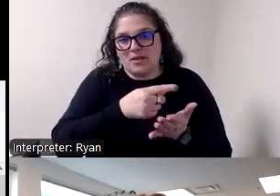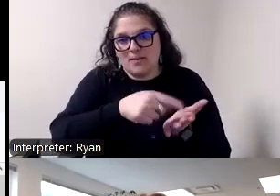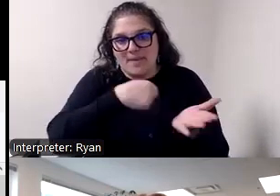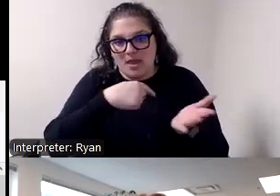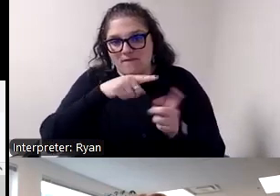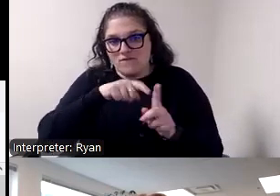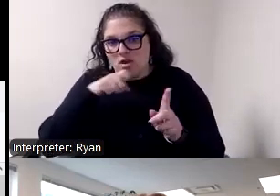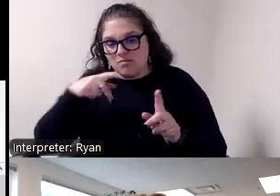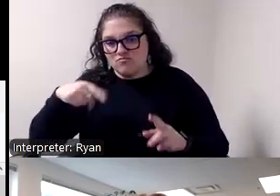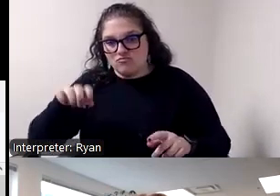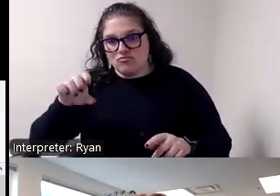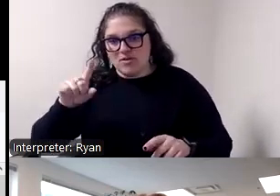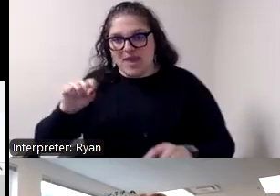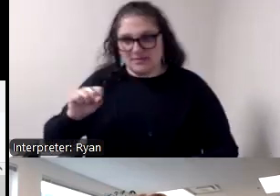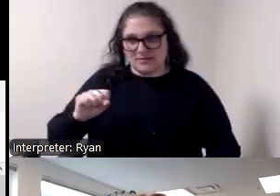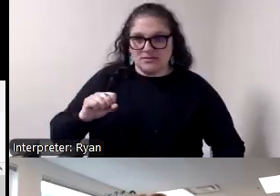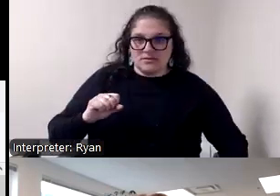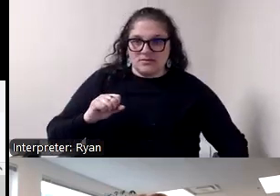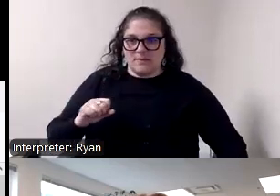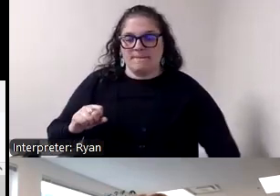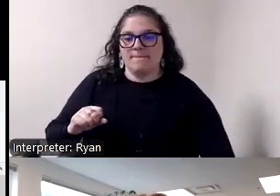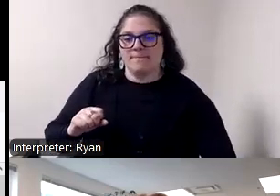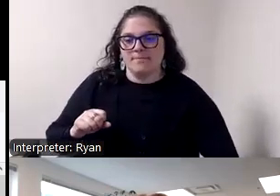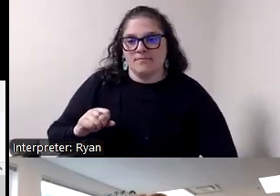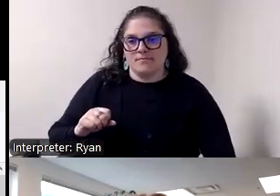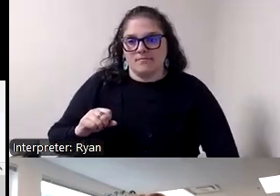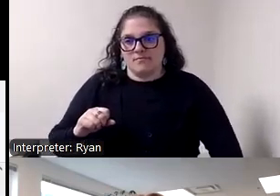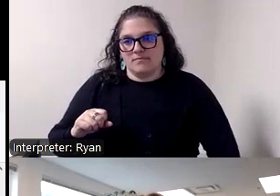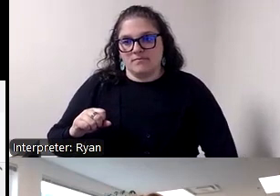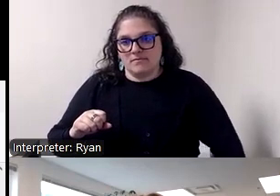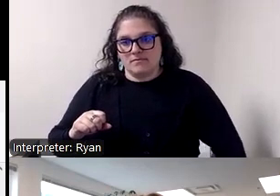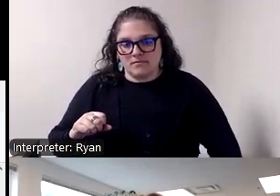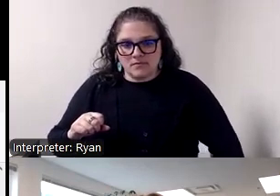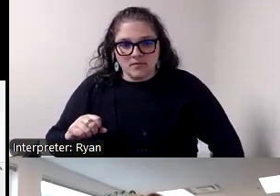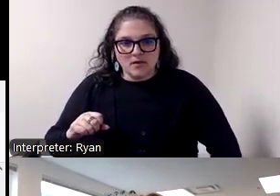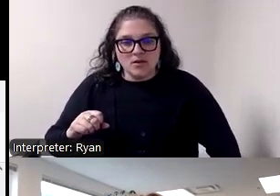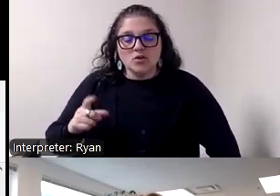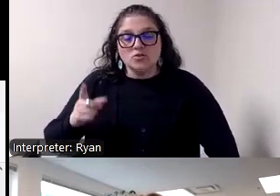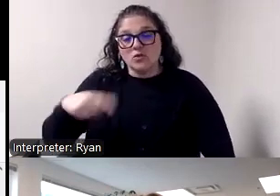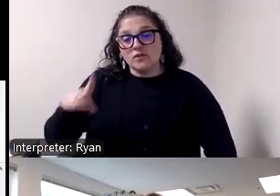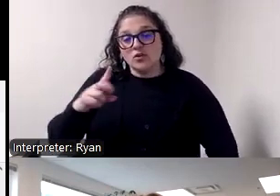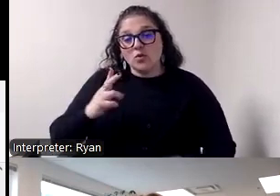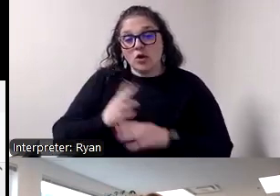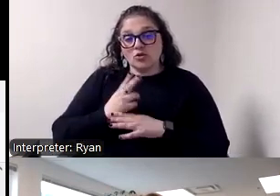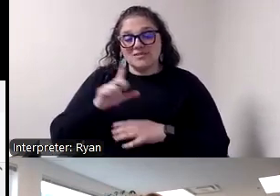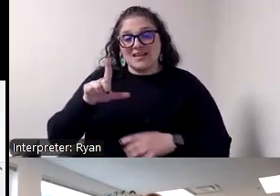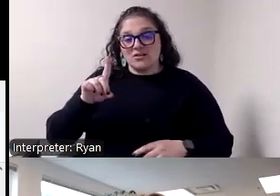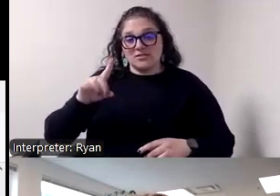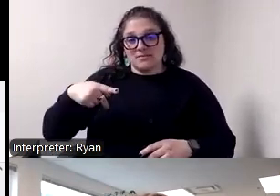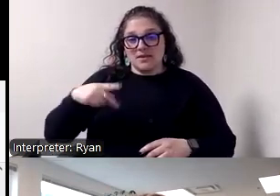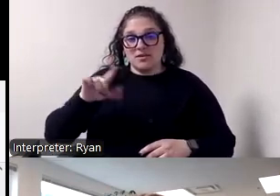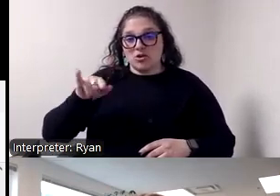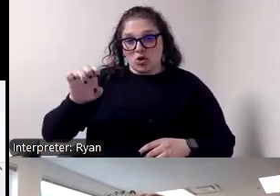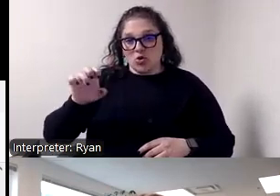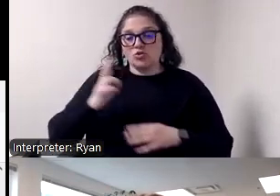Yeah, if there's anyone with timesheets that have, that are going to be utilizing LDP codes, you would just